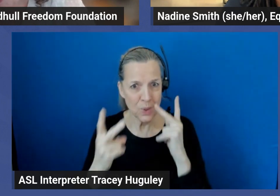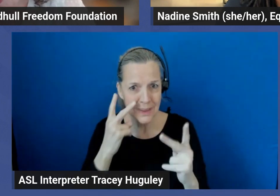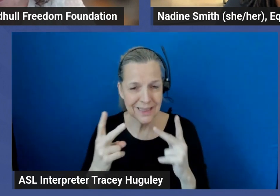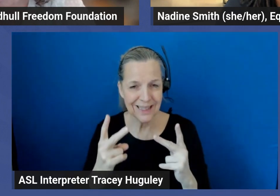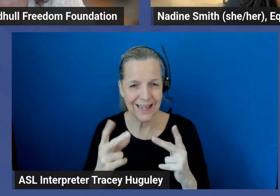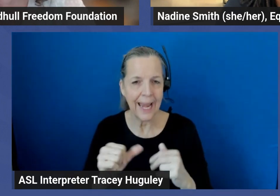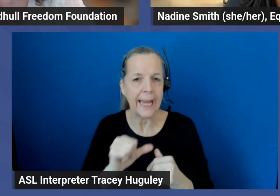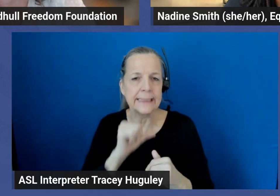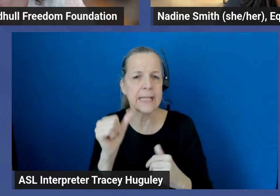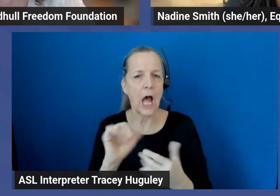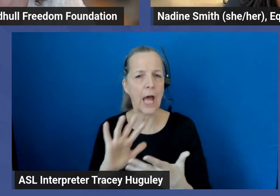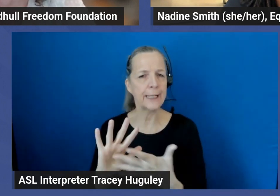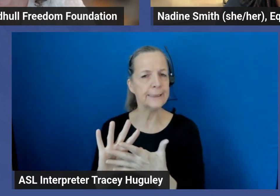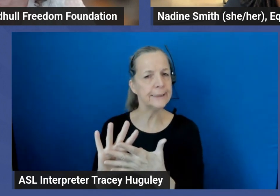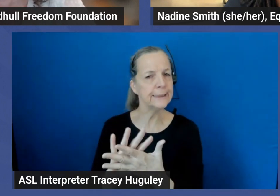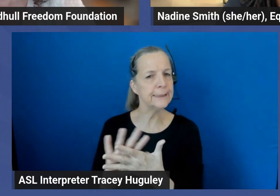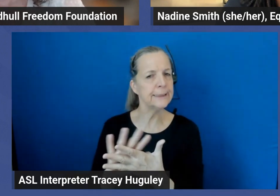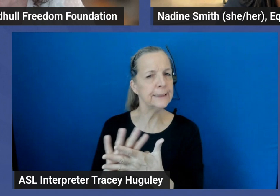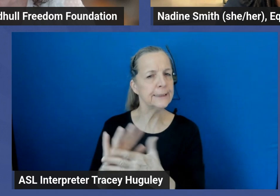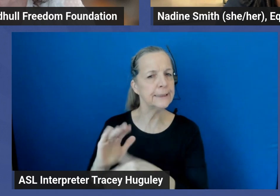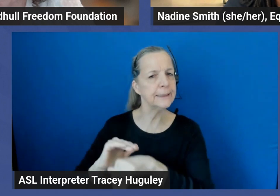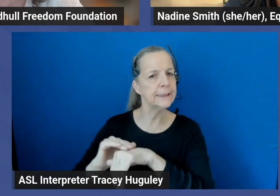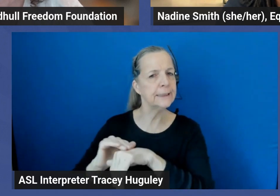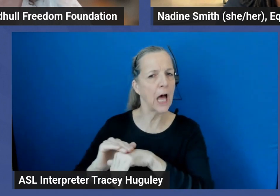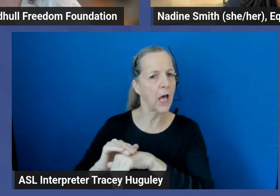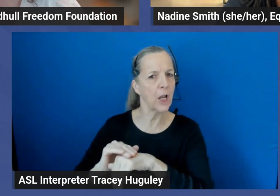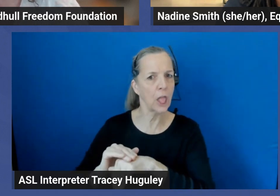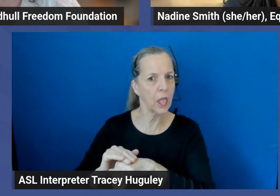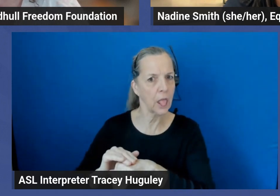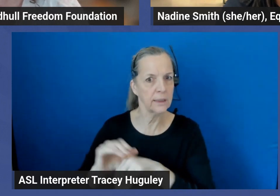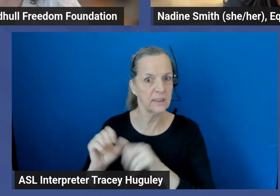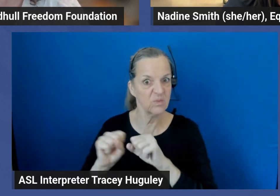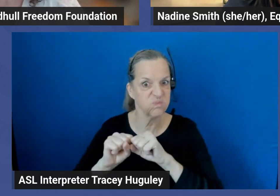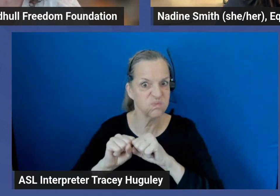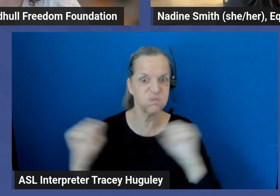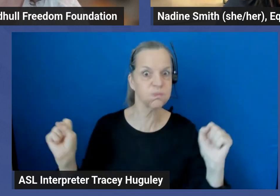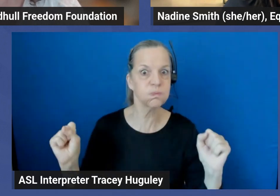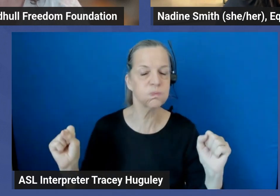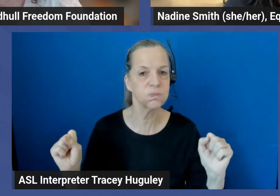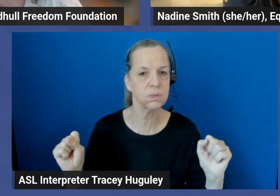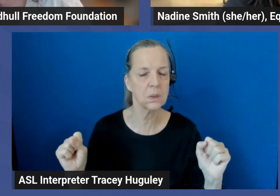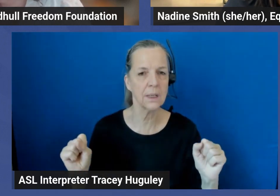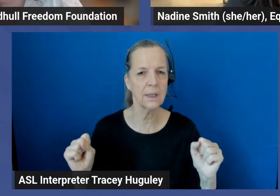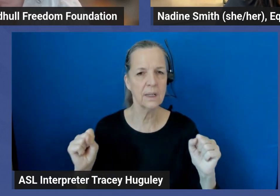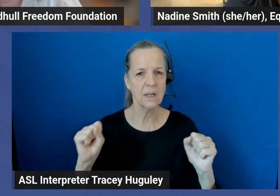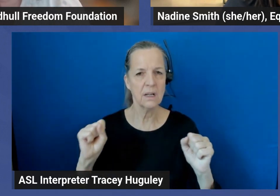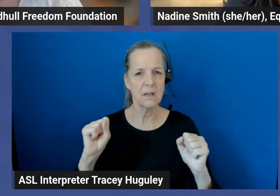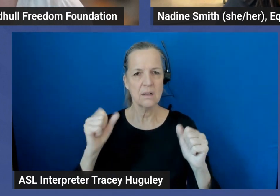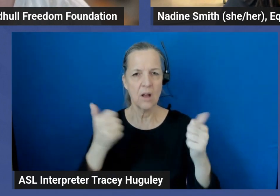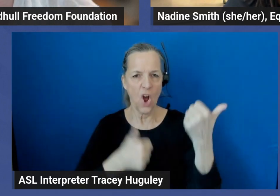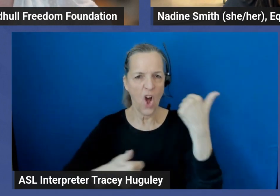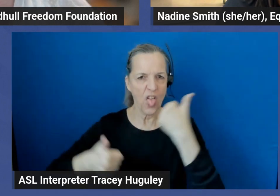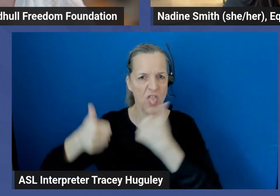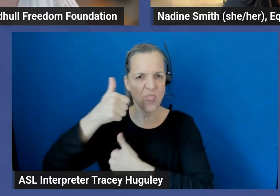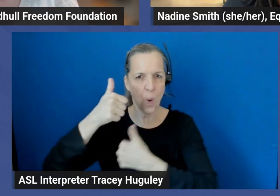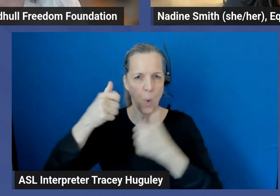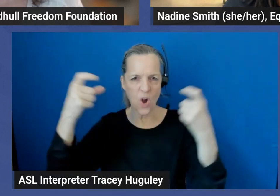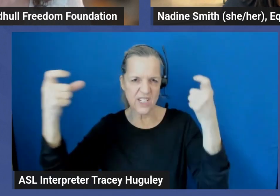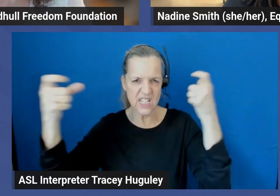at all in this country, as this authoritarian, see, I got it out that